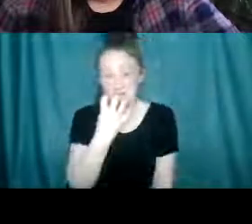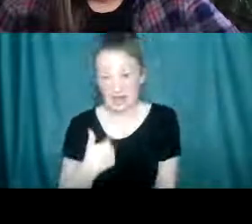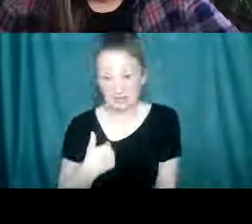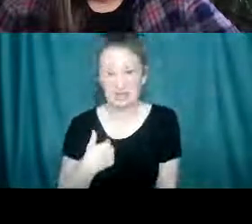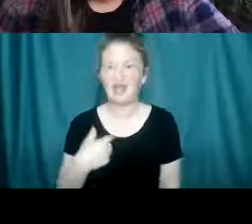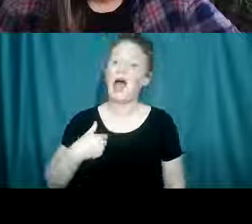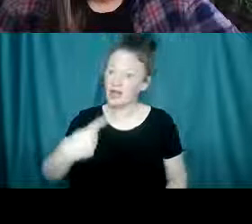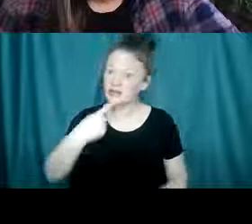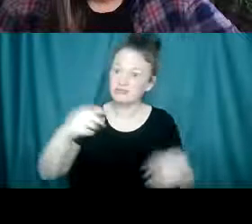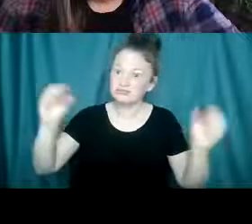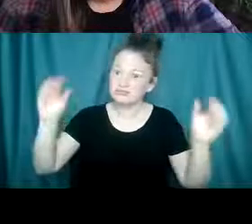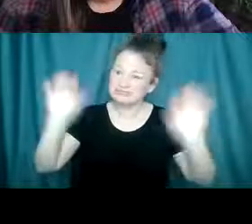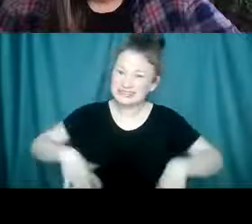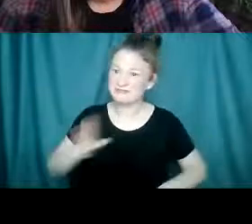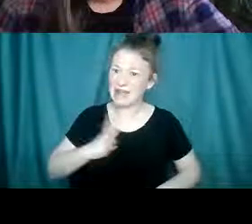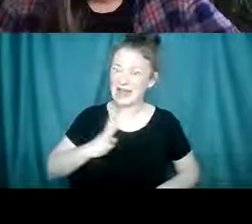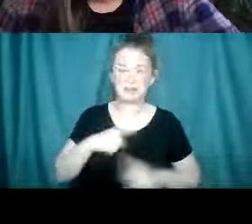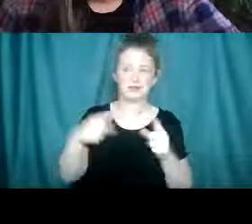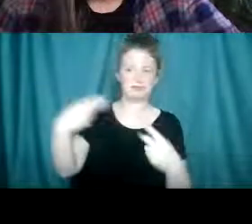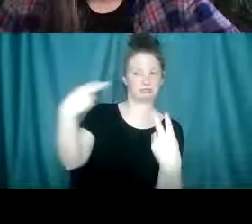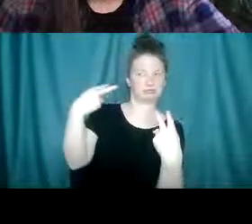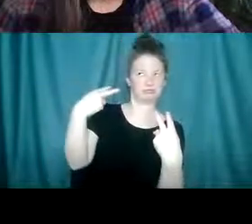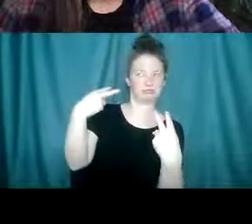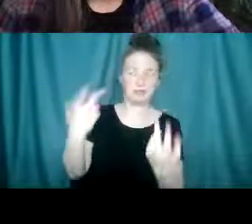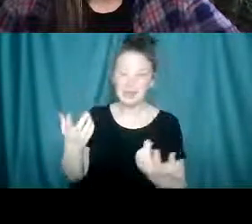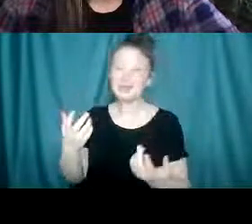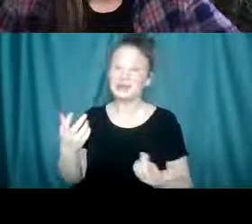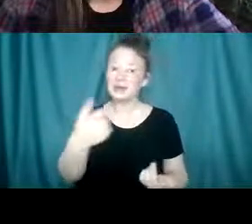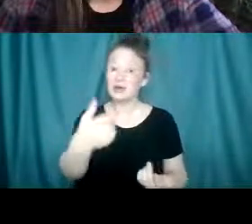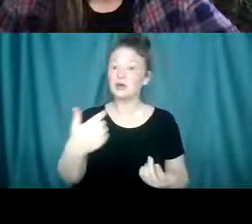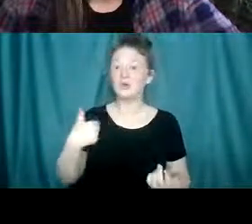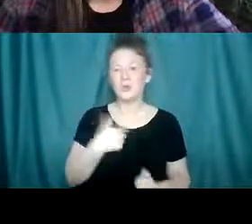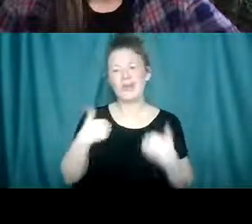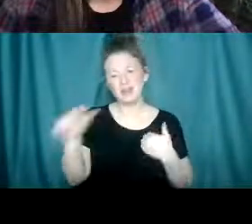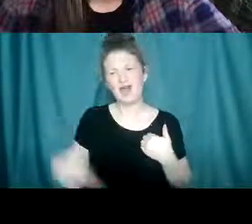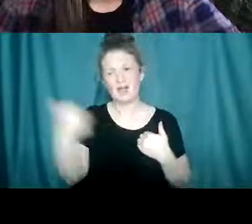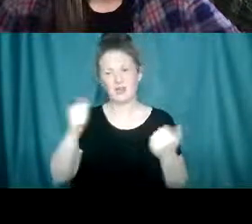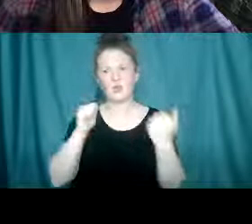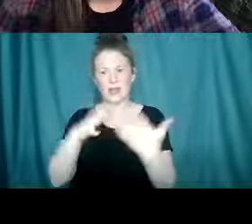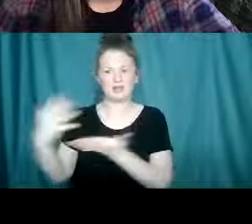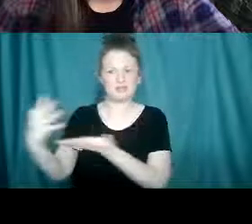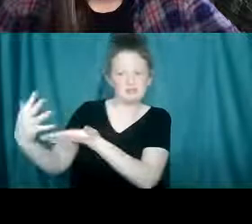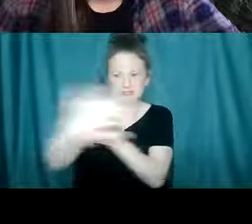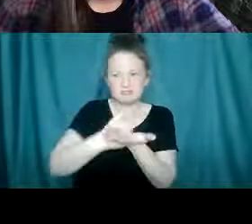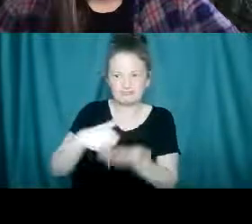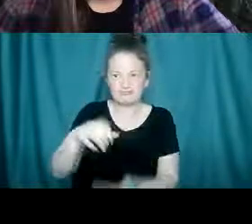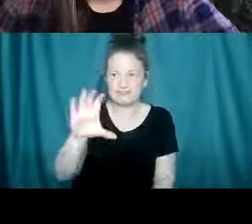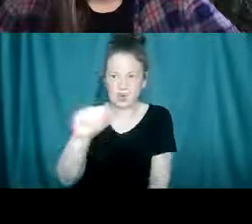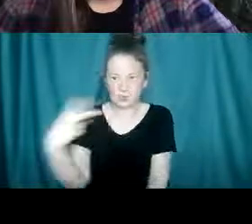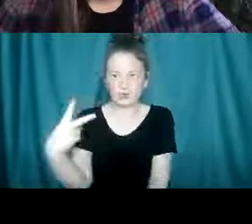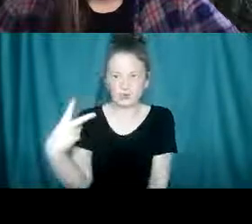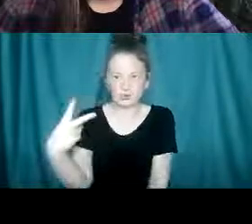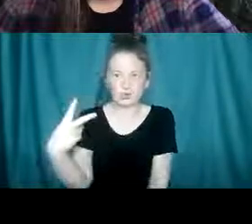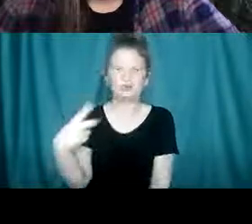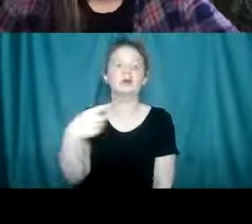problem, because we have other mechanisms to trap carbon dioxide. For example, if we